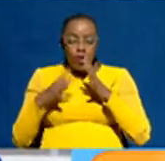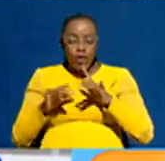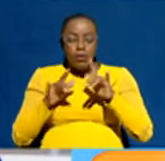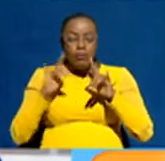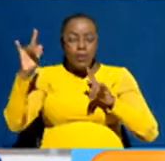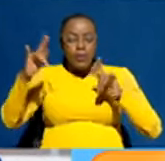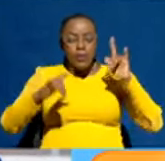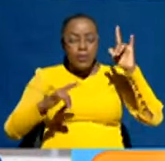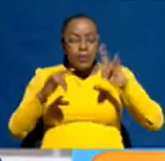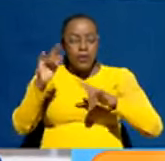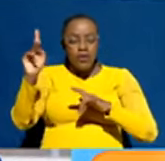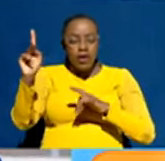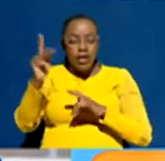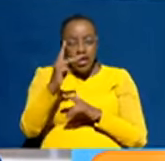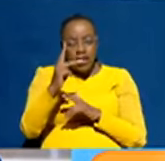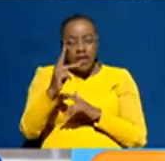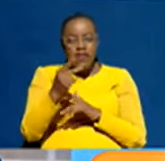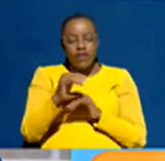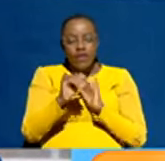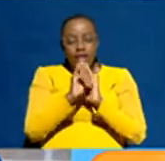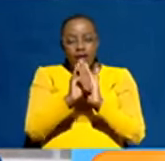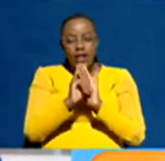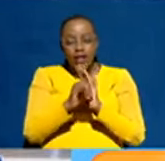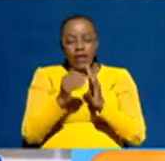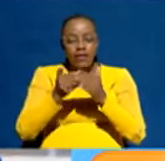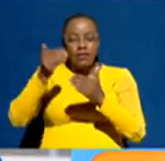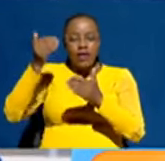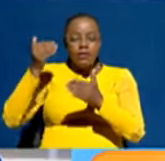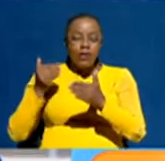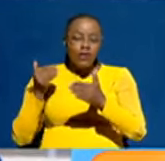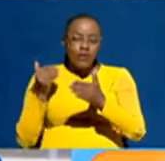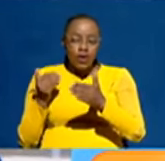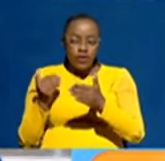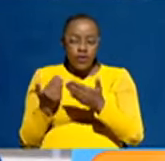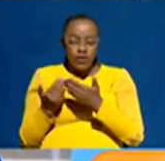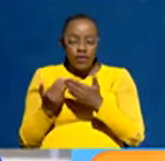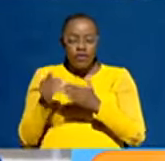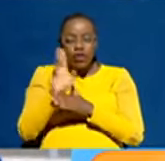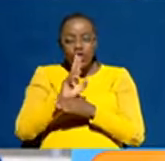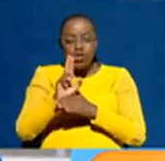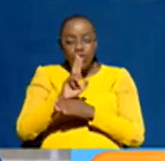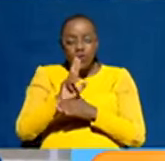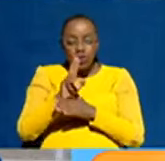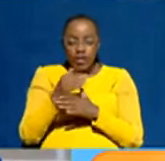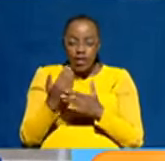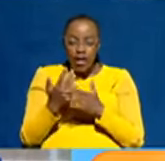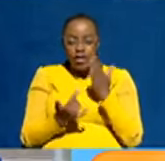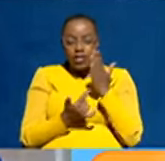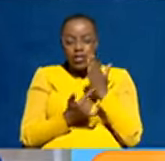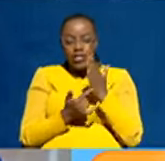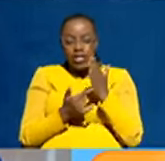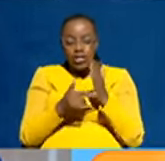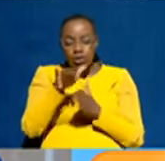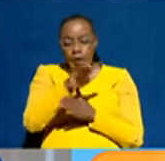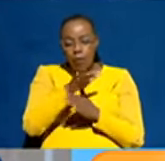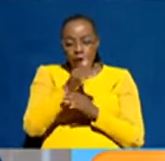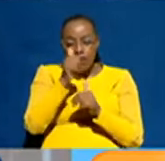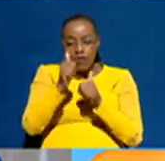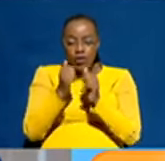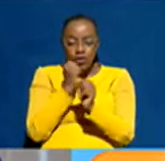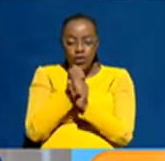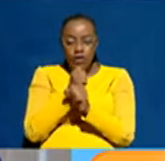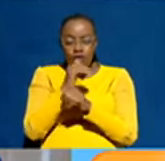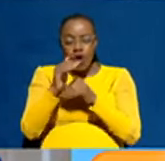Kenya are identified in advance on an electronic platform. Consequently,